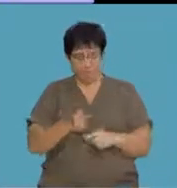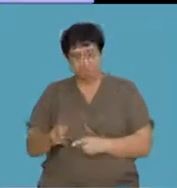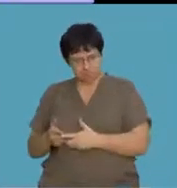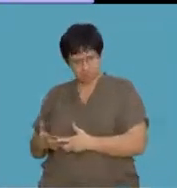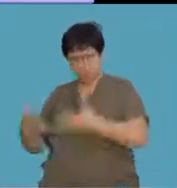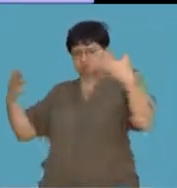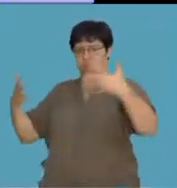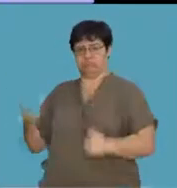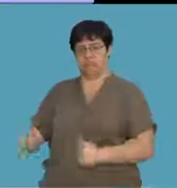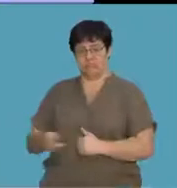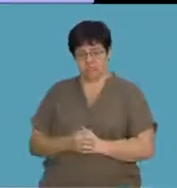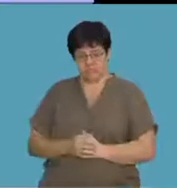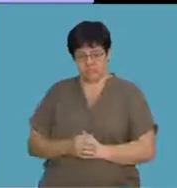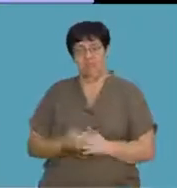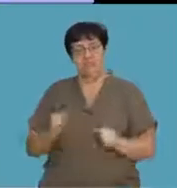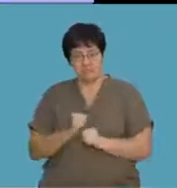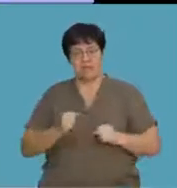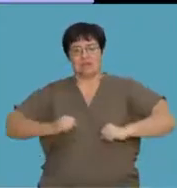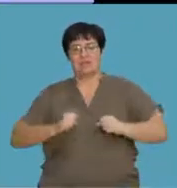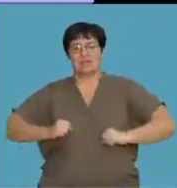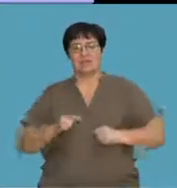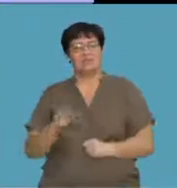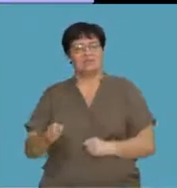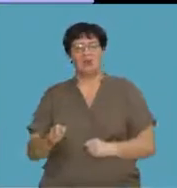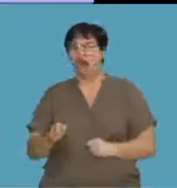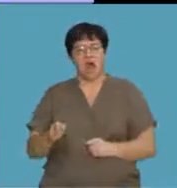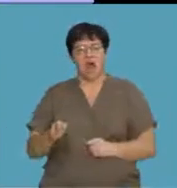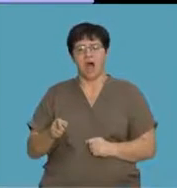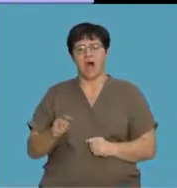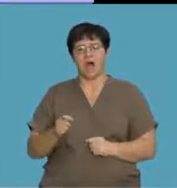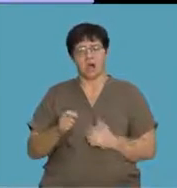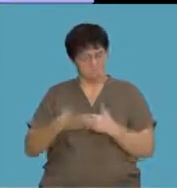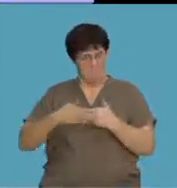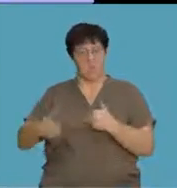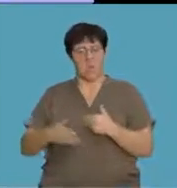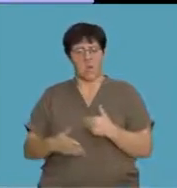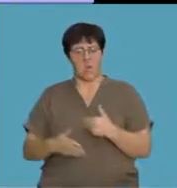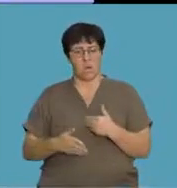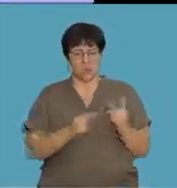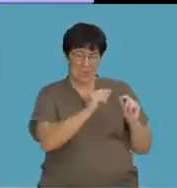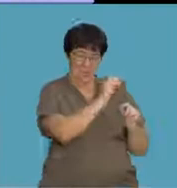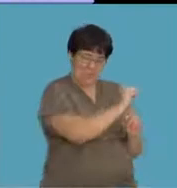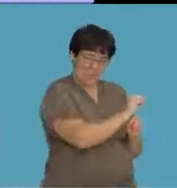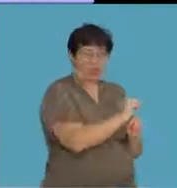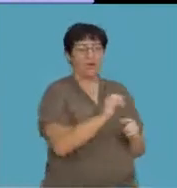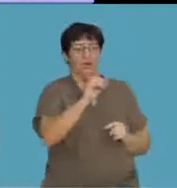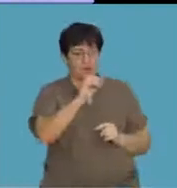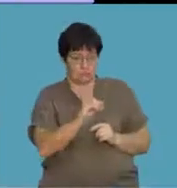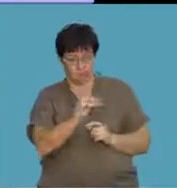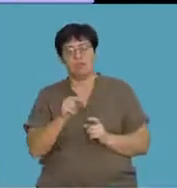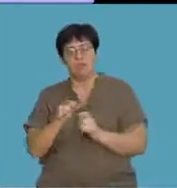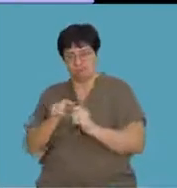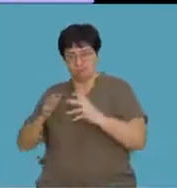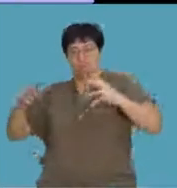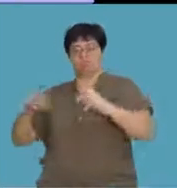as a solid, okay? And also the spaces. Can that be a suggestion about something which has to do with the forces that